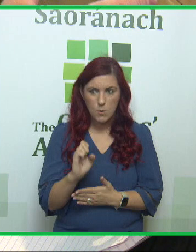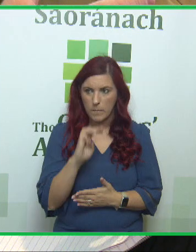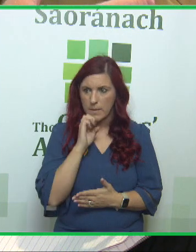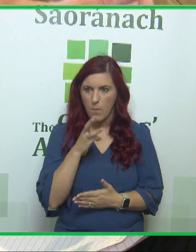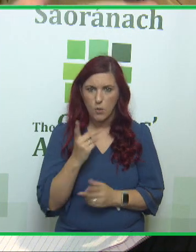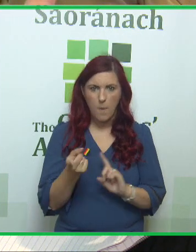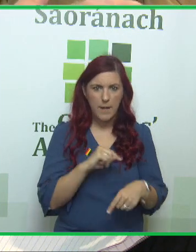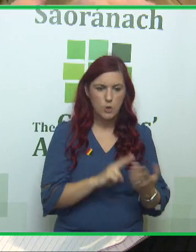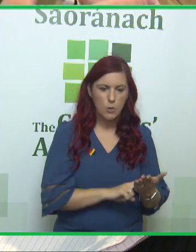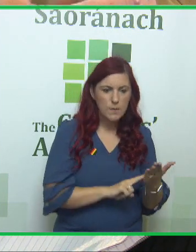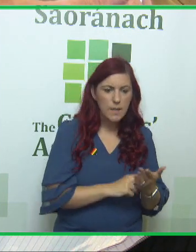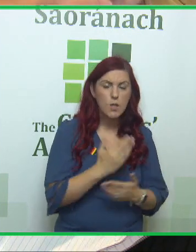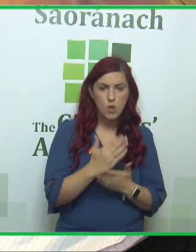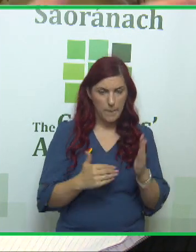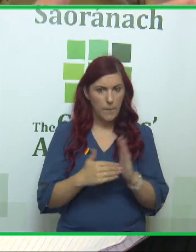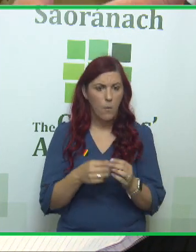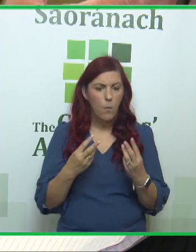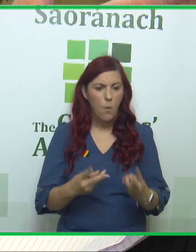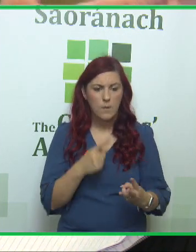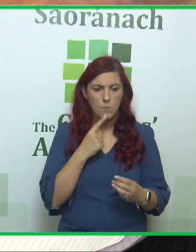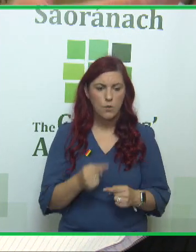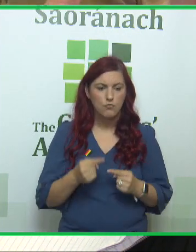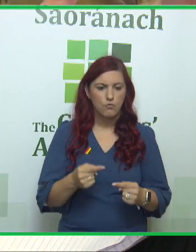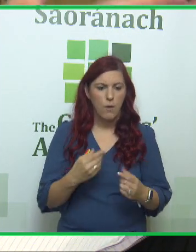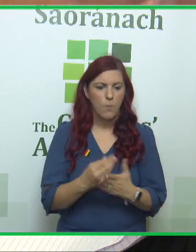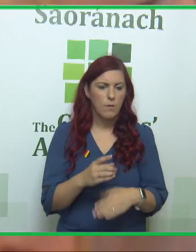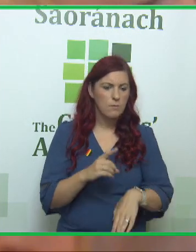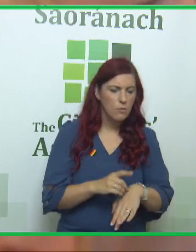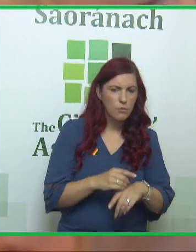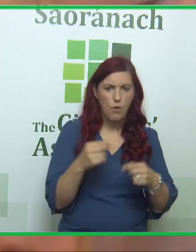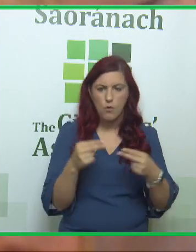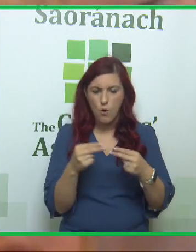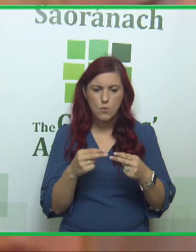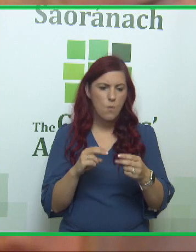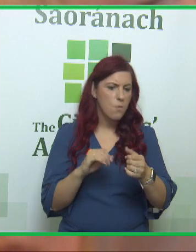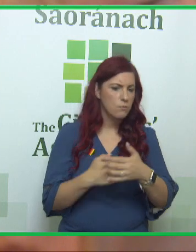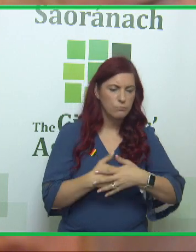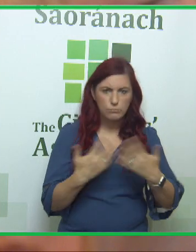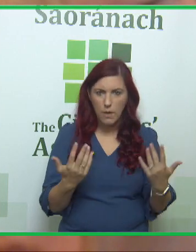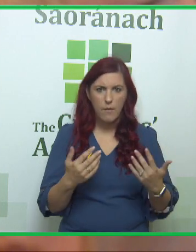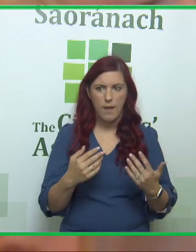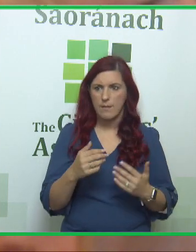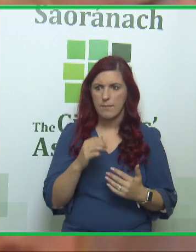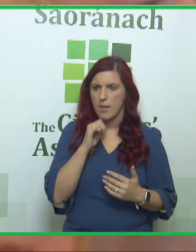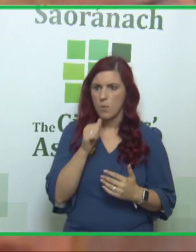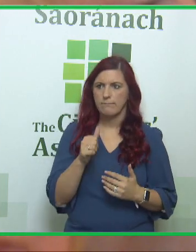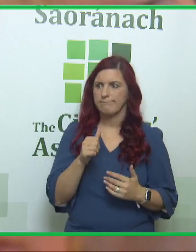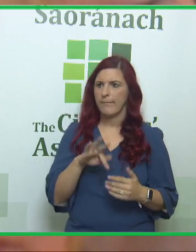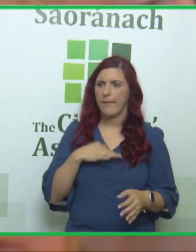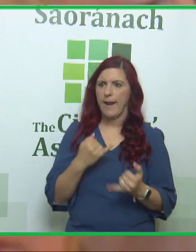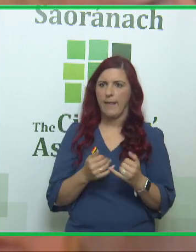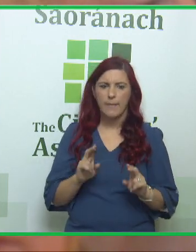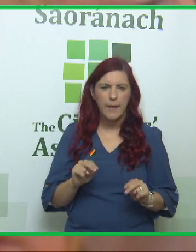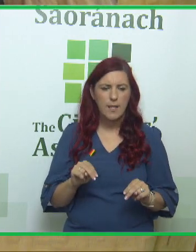Some people do want to come off drugs, but they struggle with their doctor or their nurse or whoever it is, and they don't seem to hear them. So there's